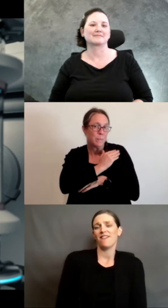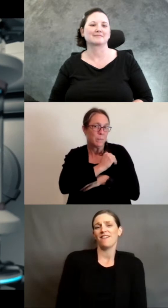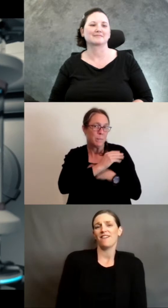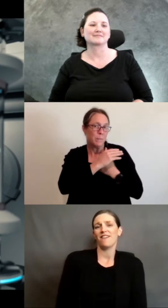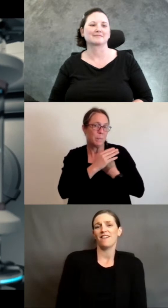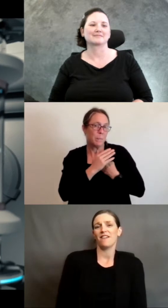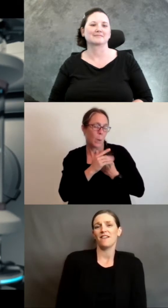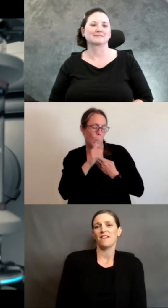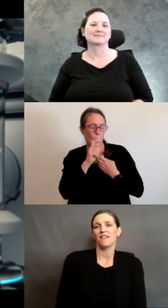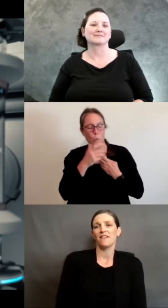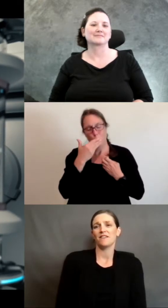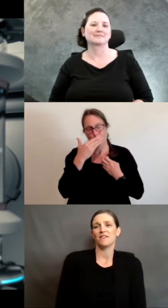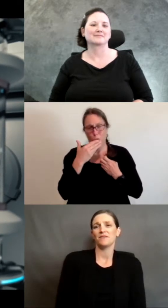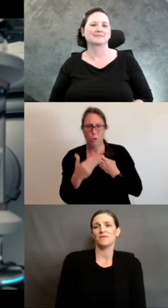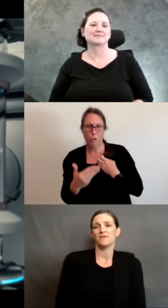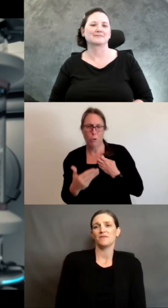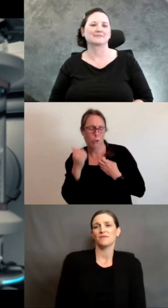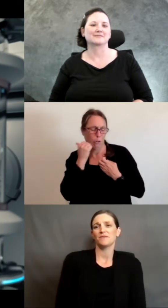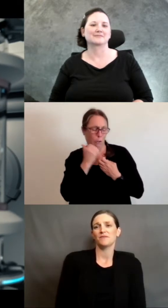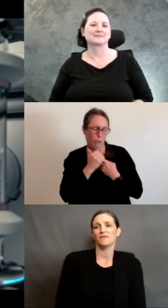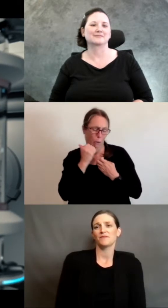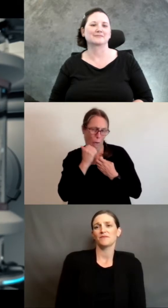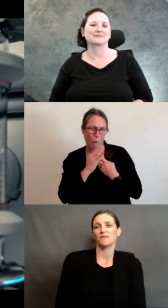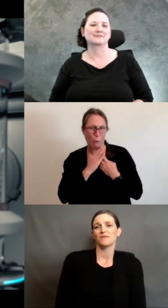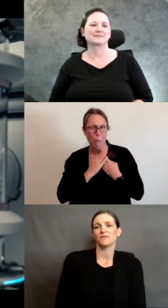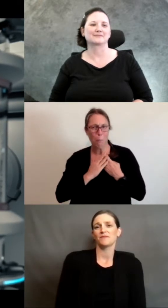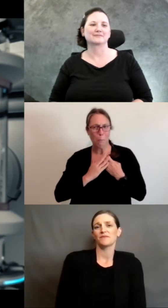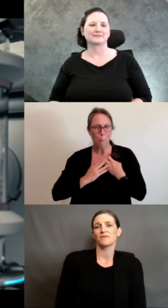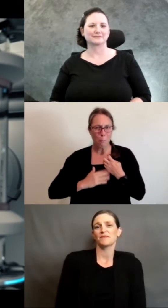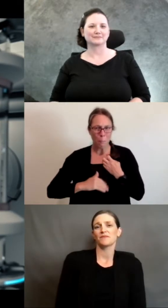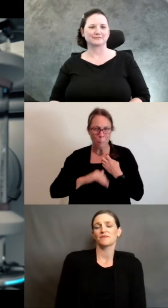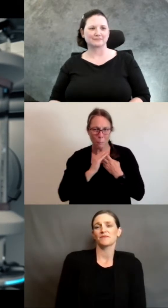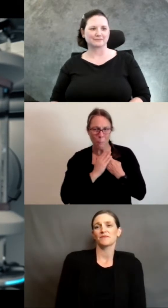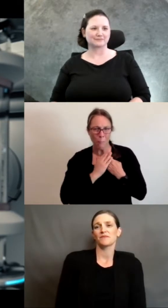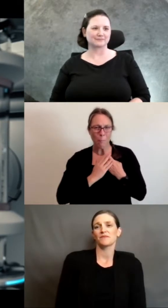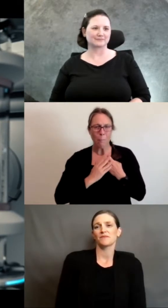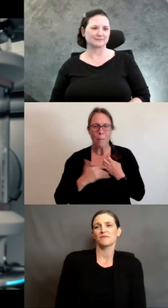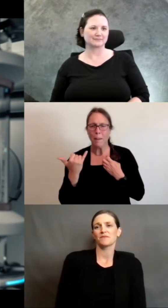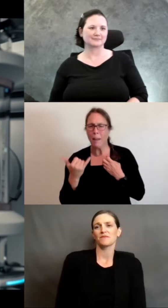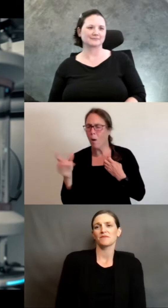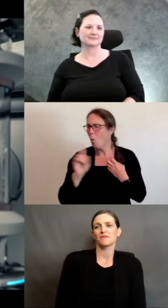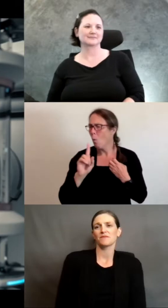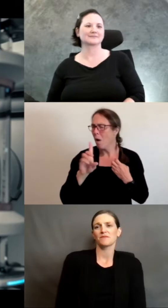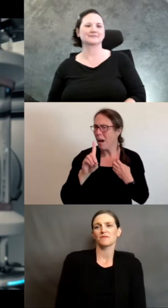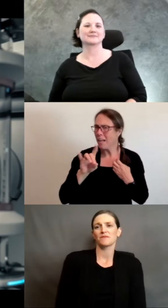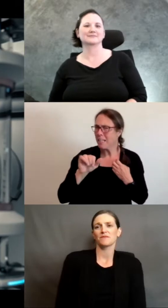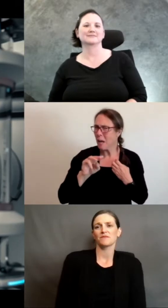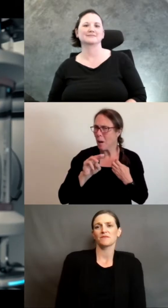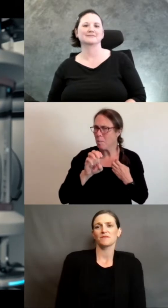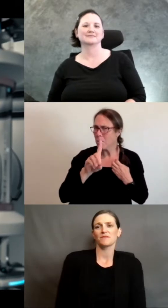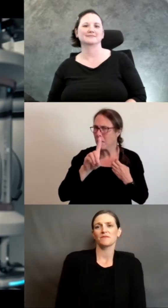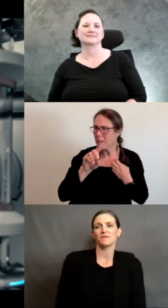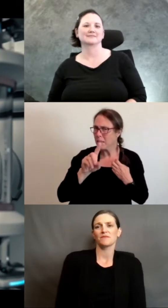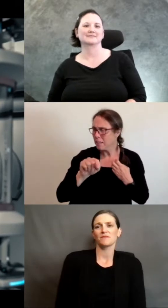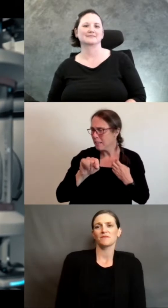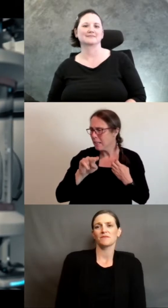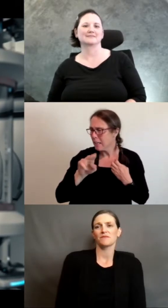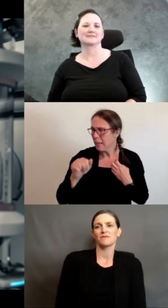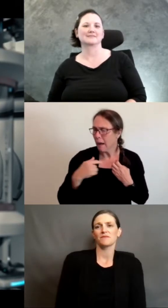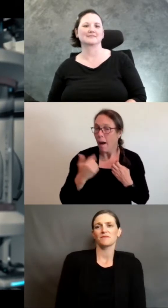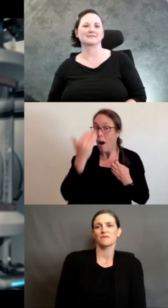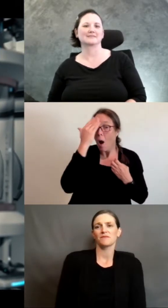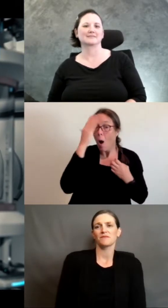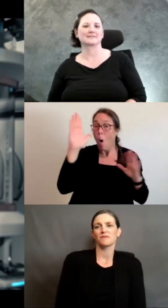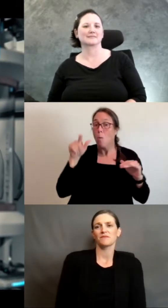Who's a good girl? Now, where's that Diamantina? I hope she knows what she's doing.